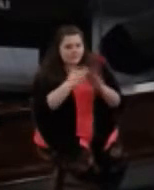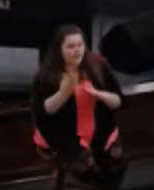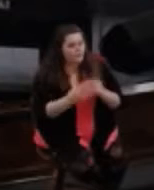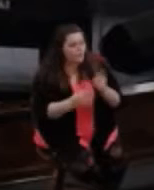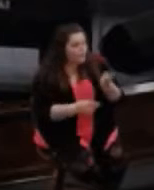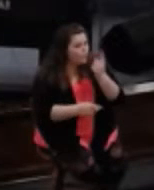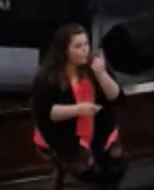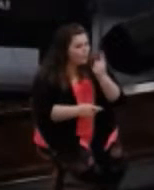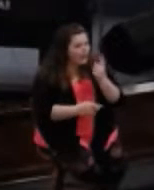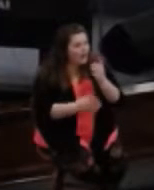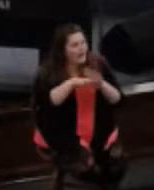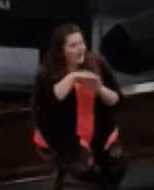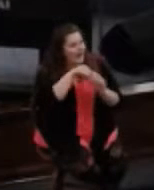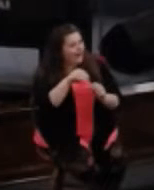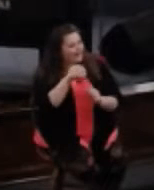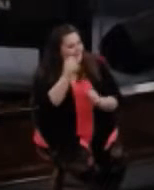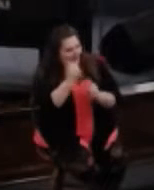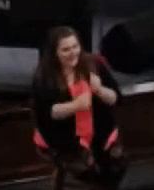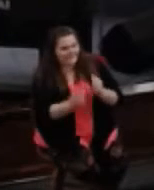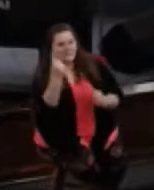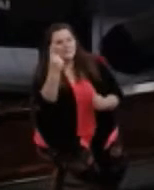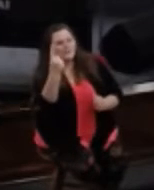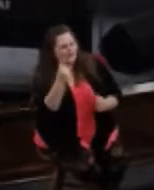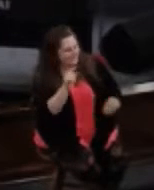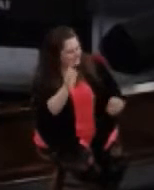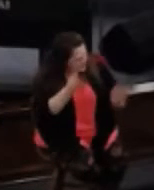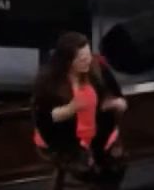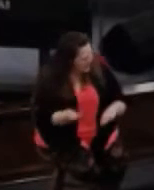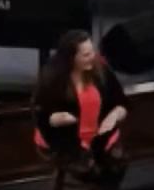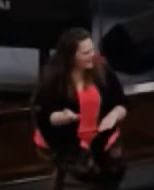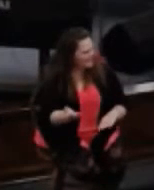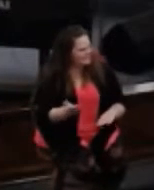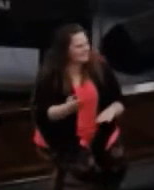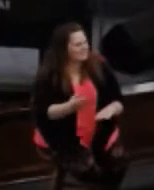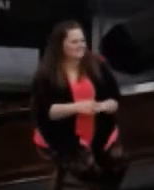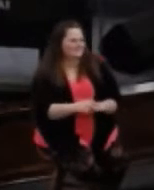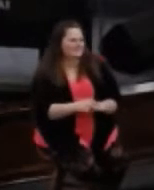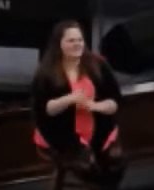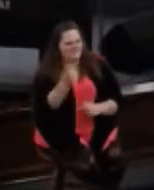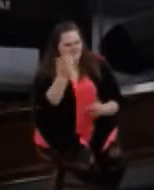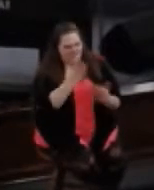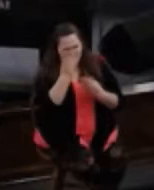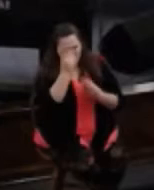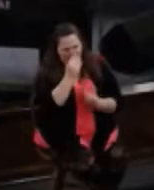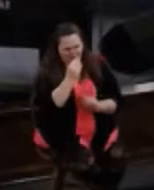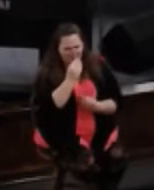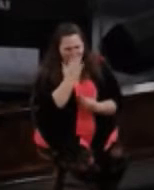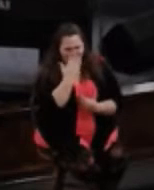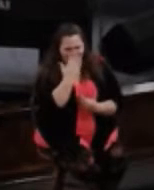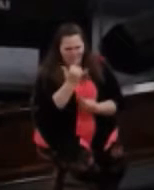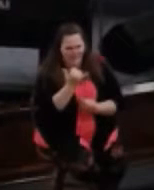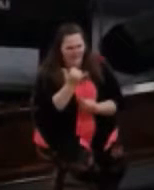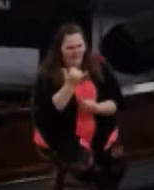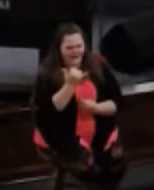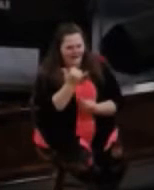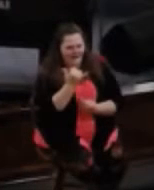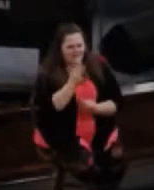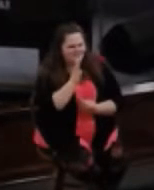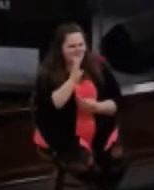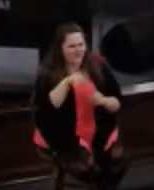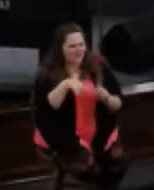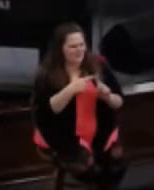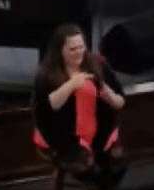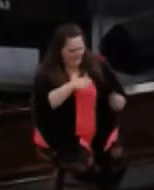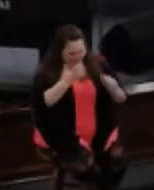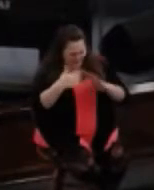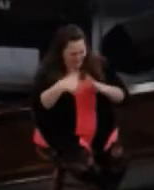one dies. Now, you may be thinking, why in the world is he talking about death